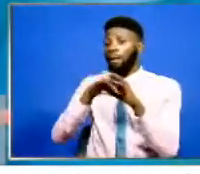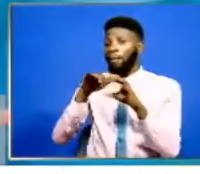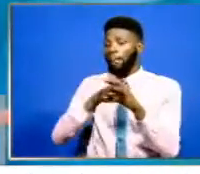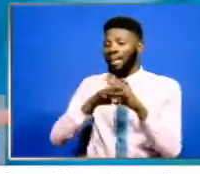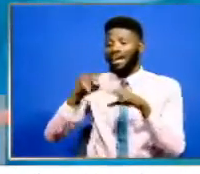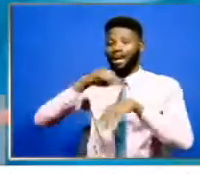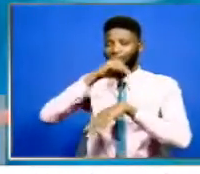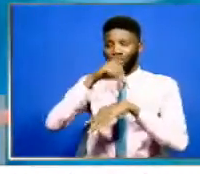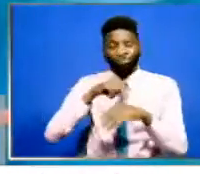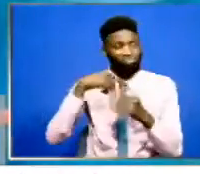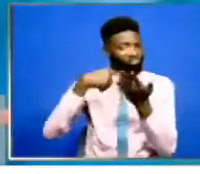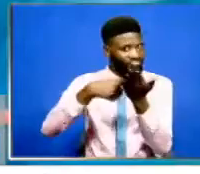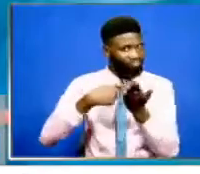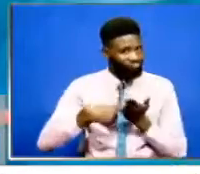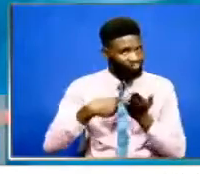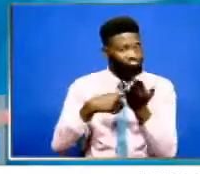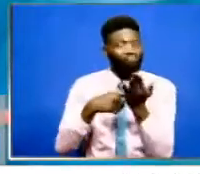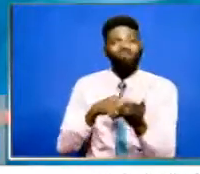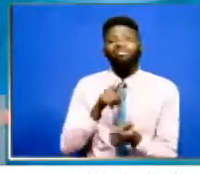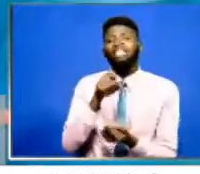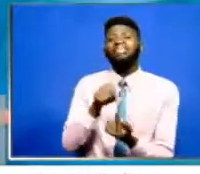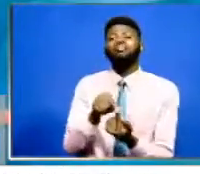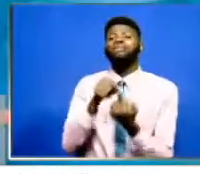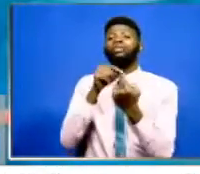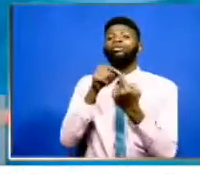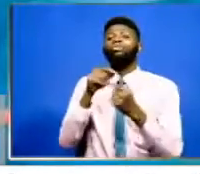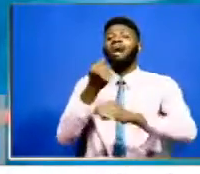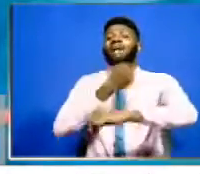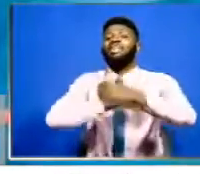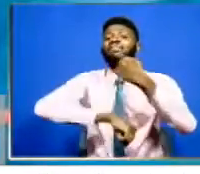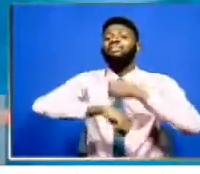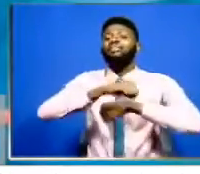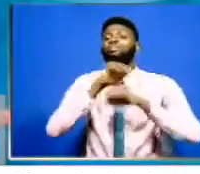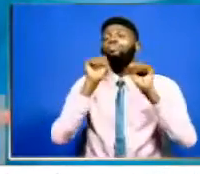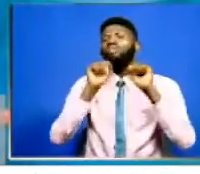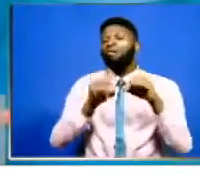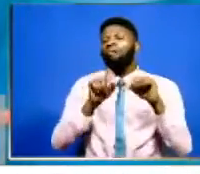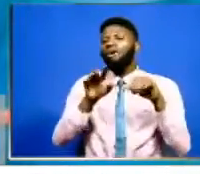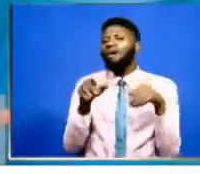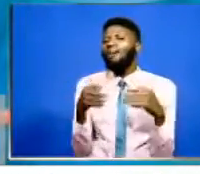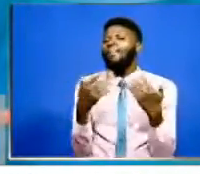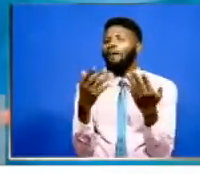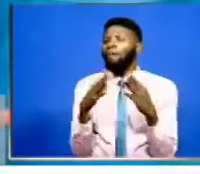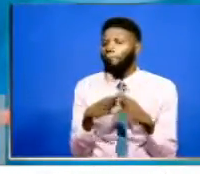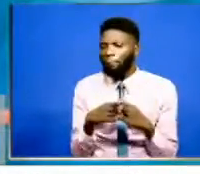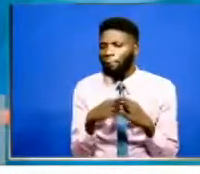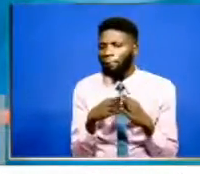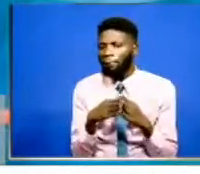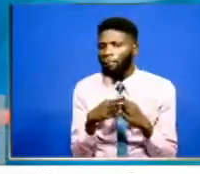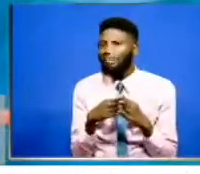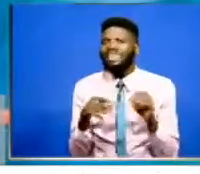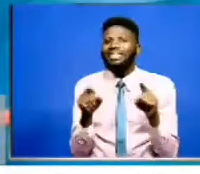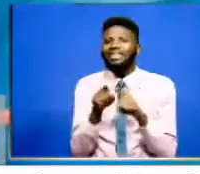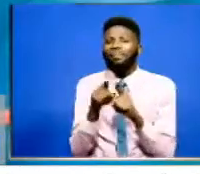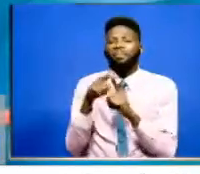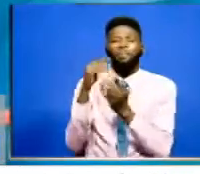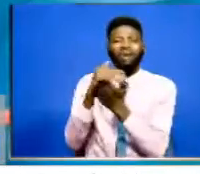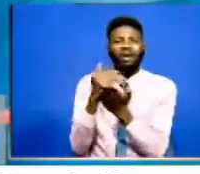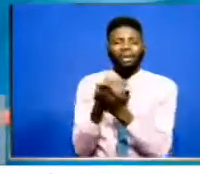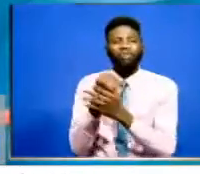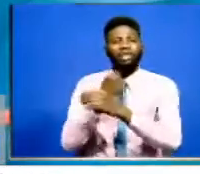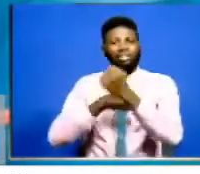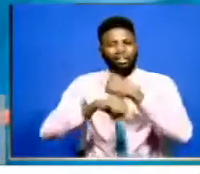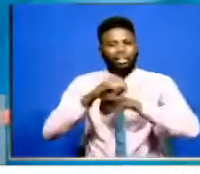what will this special event could look like, and what are the activities that will really